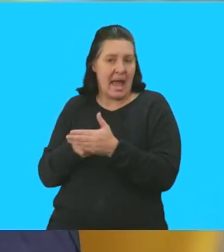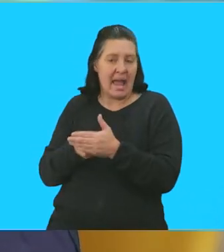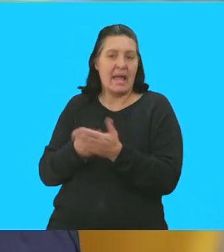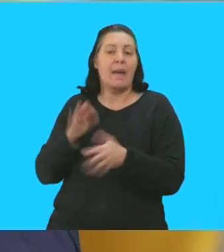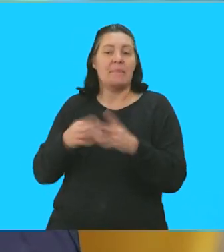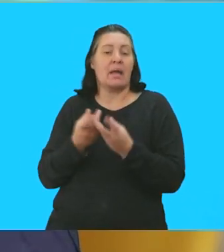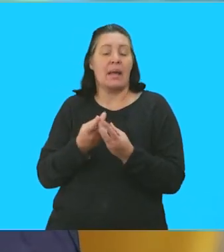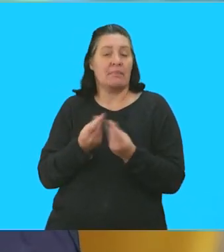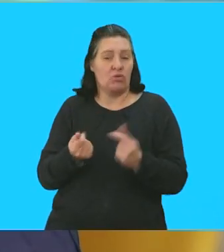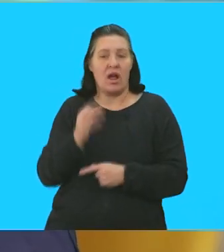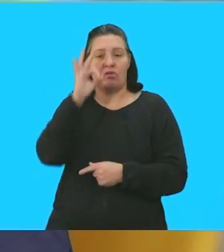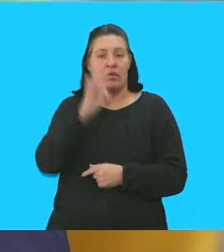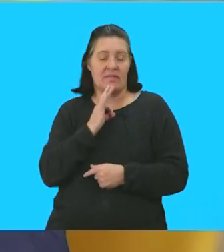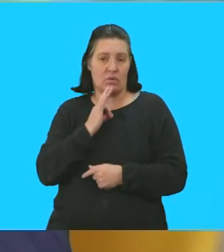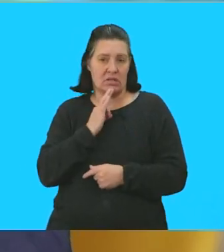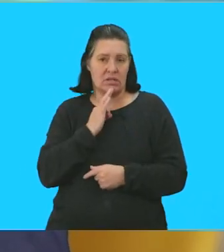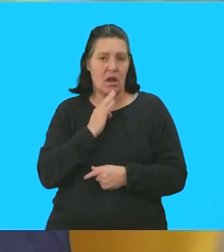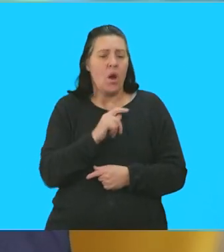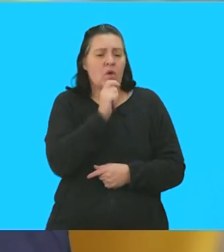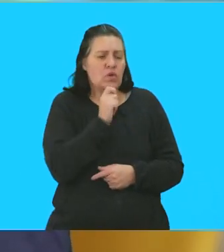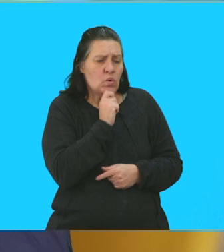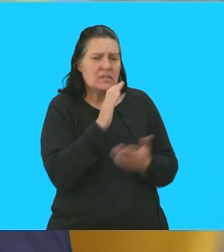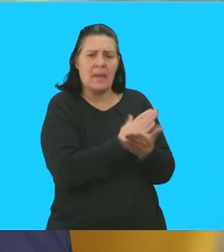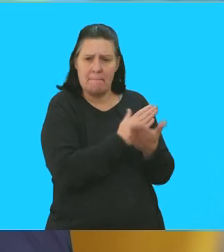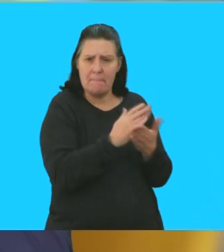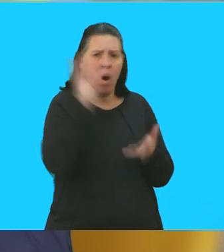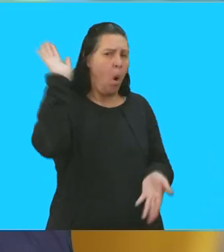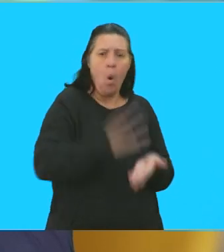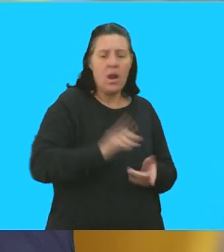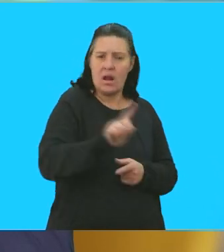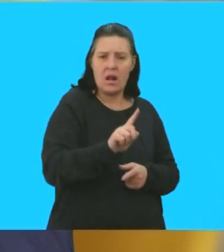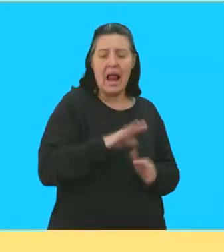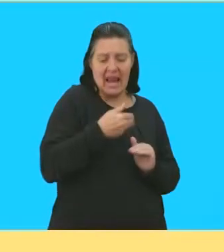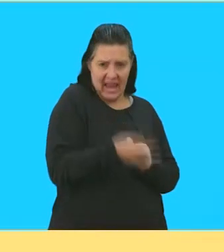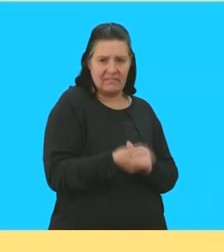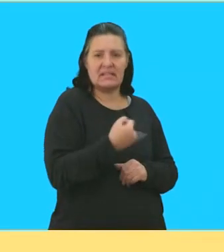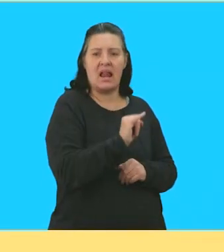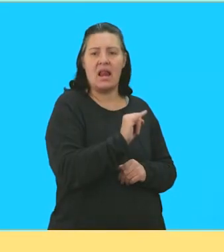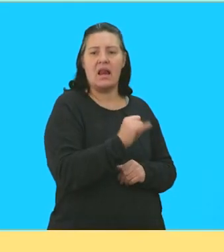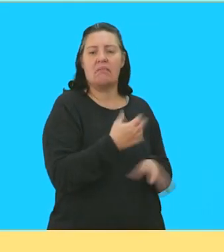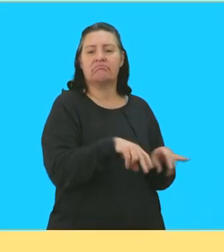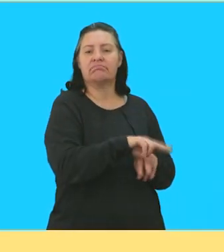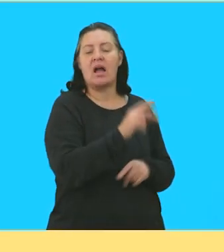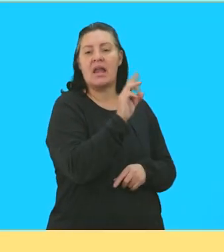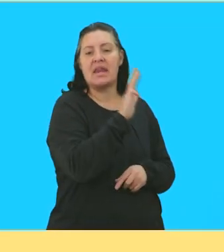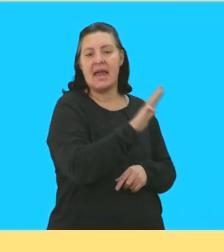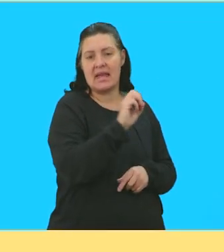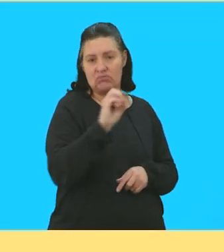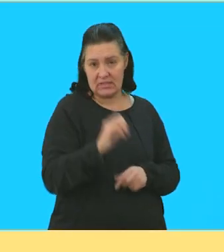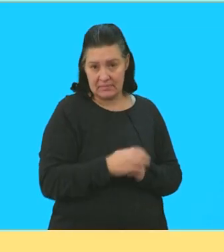packing materials of 3,000. We used some of them, and then at the end of the financial